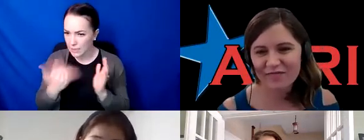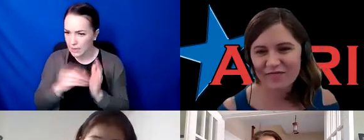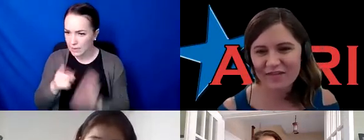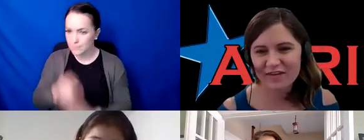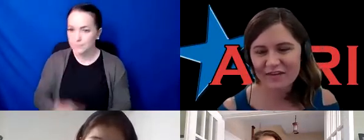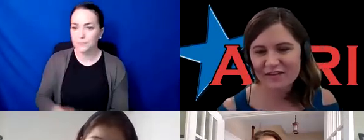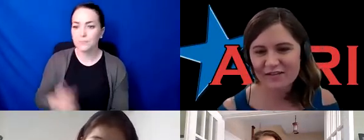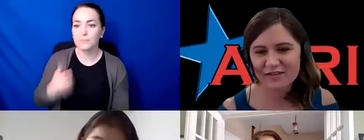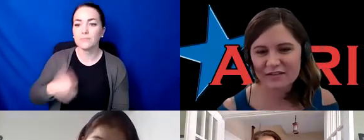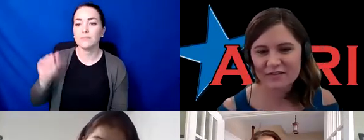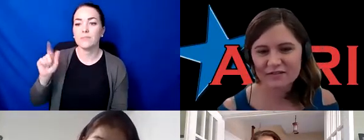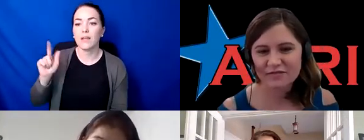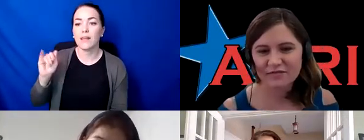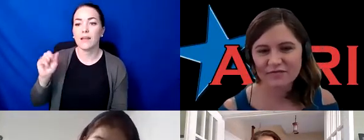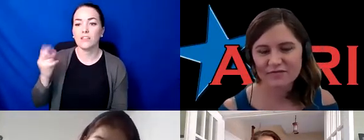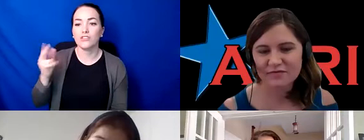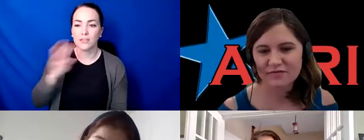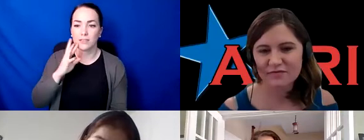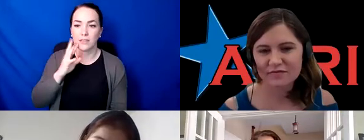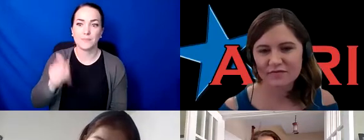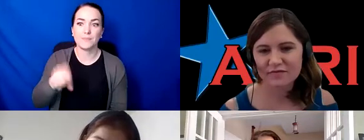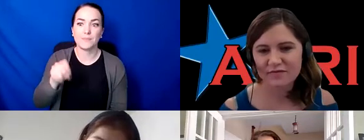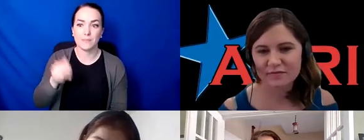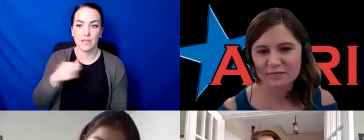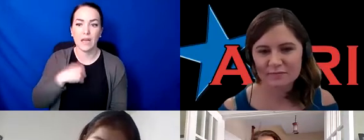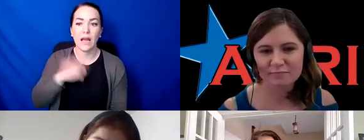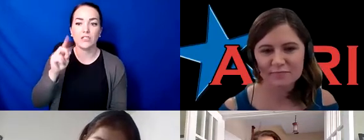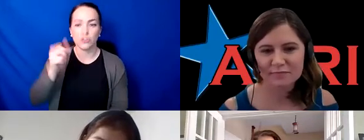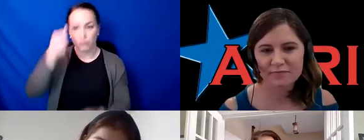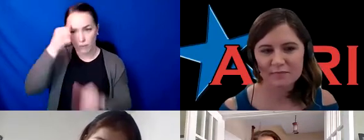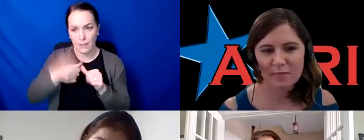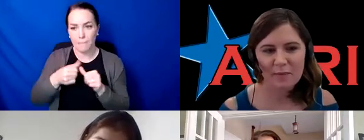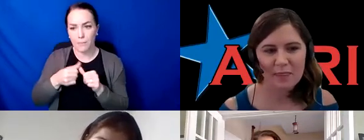this is Alasia speaking. I do remember we were talking